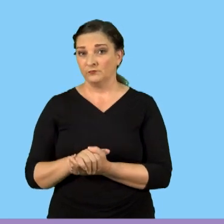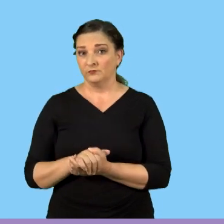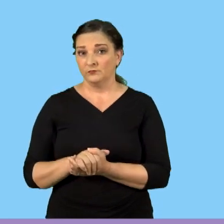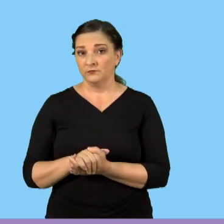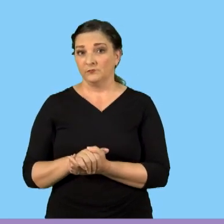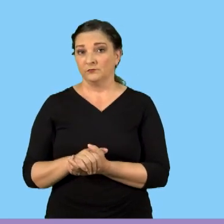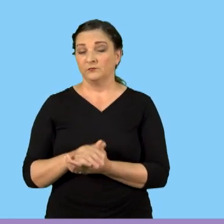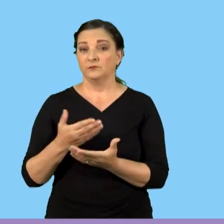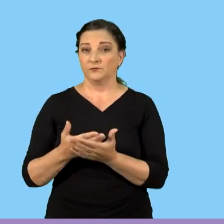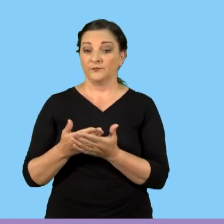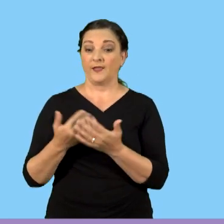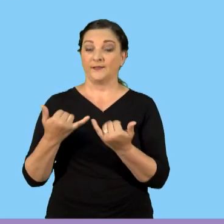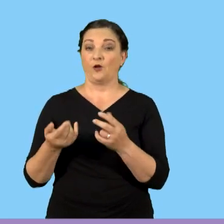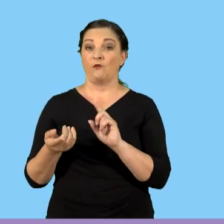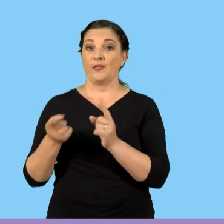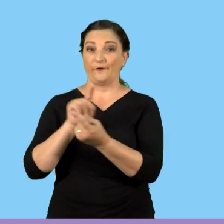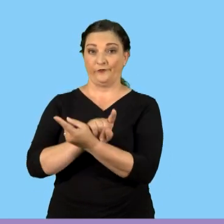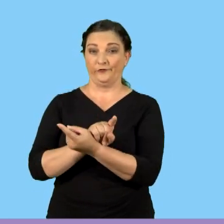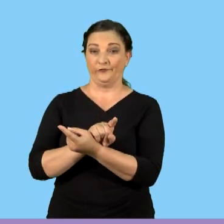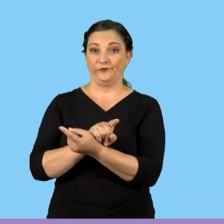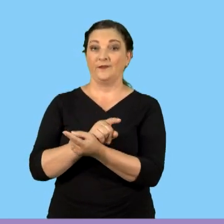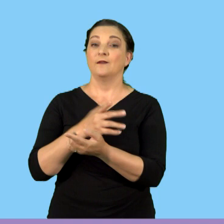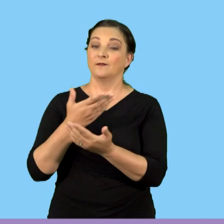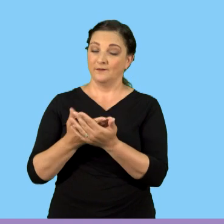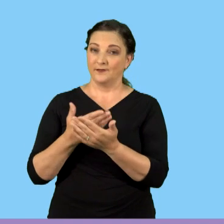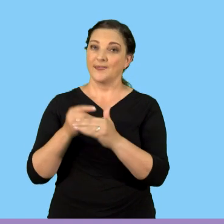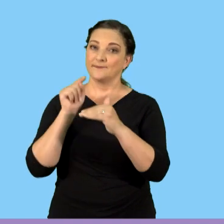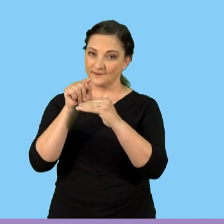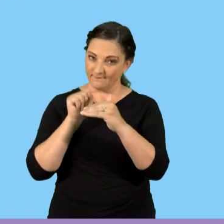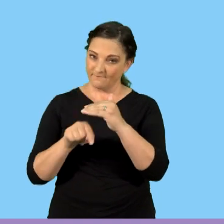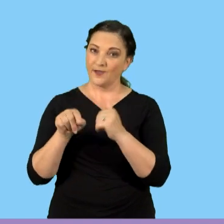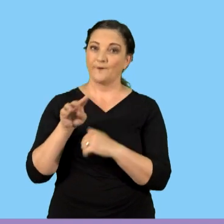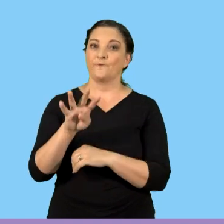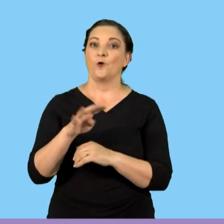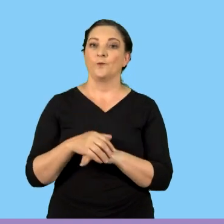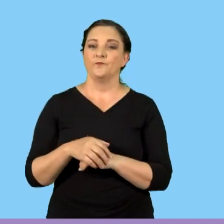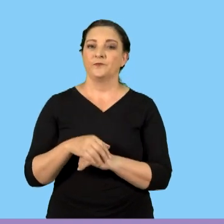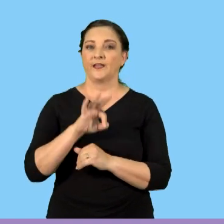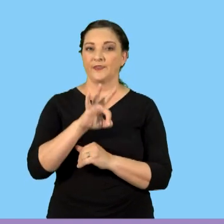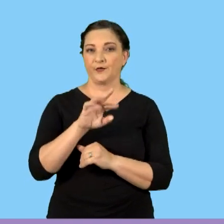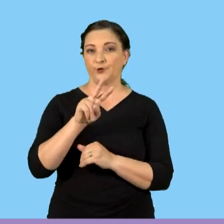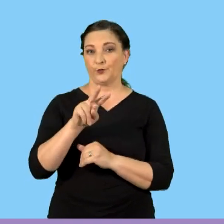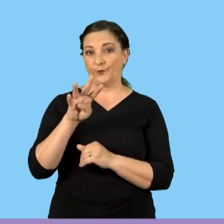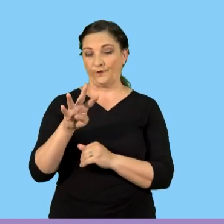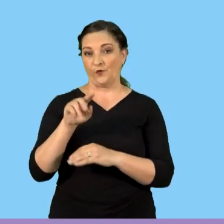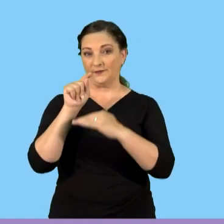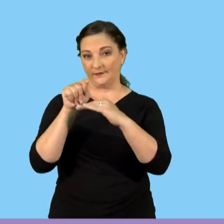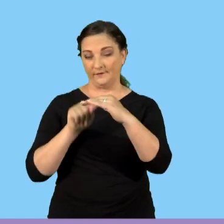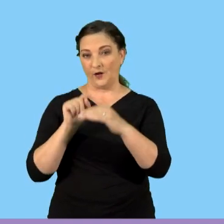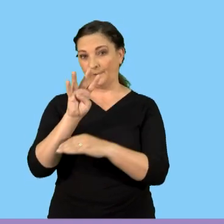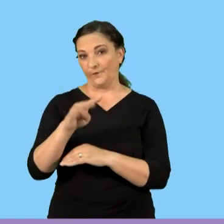324? We can do that by using the multiplicative inverse, and we can now divide by 4. When we